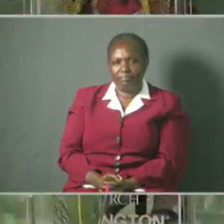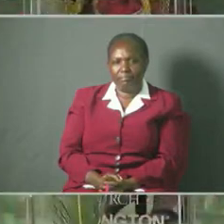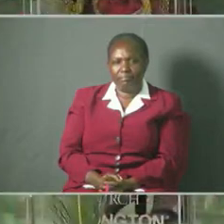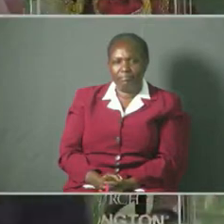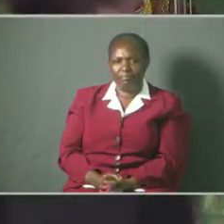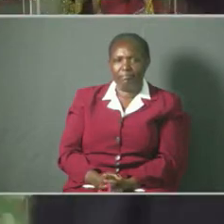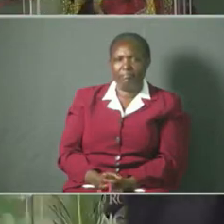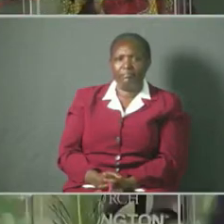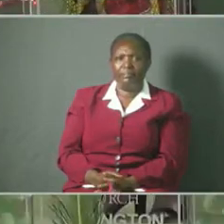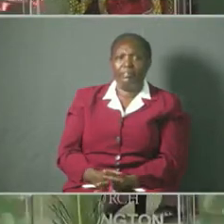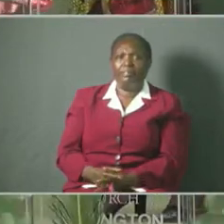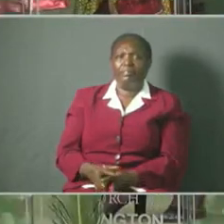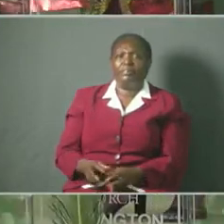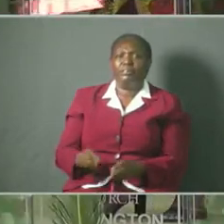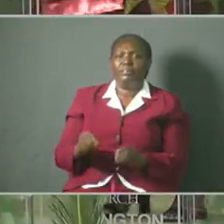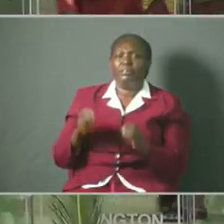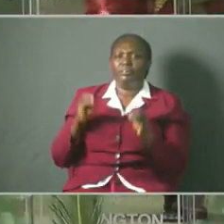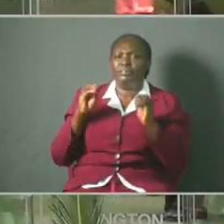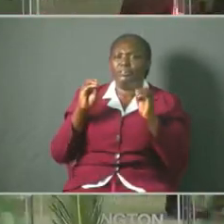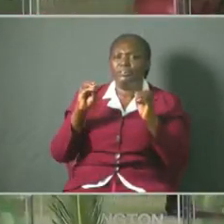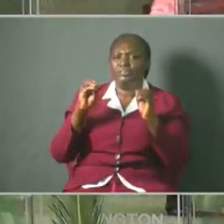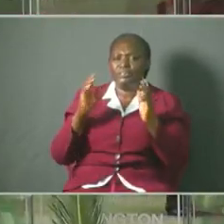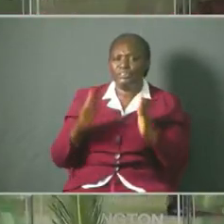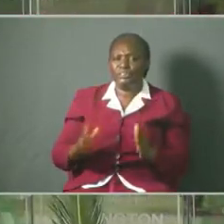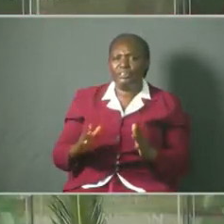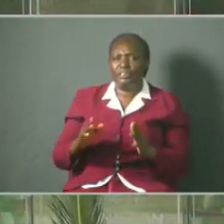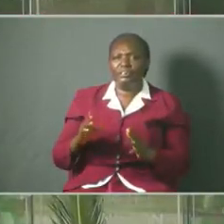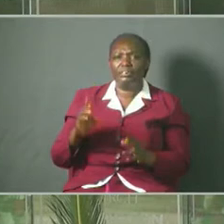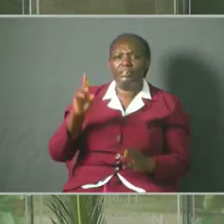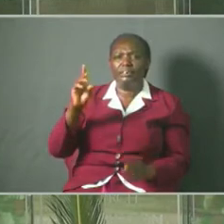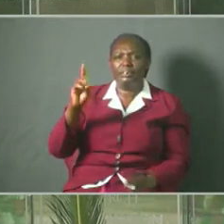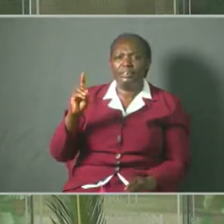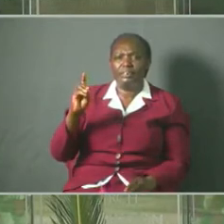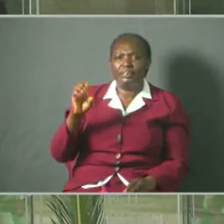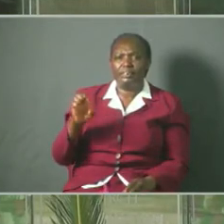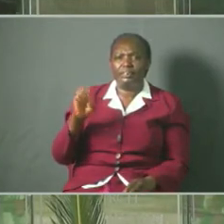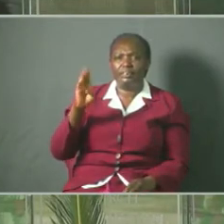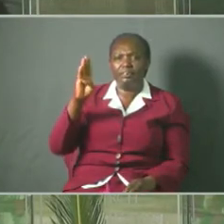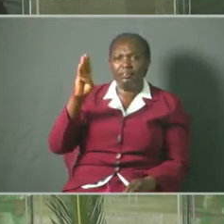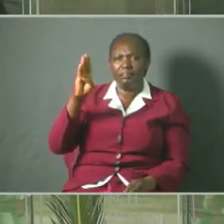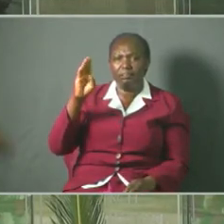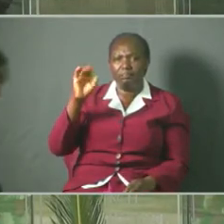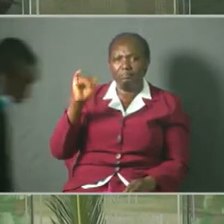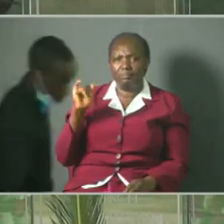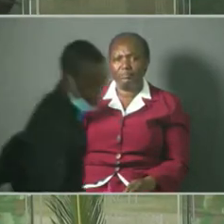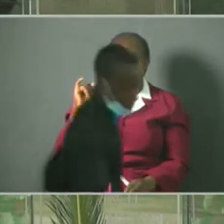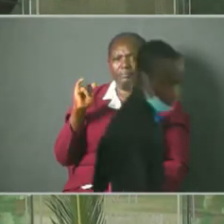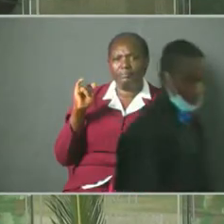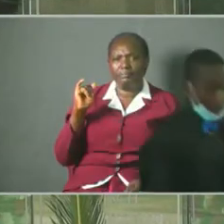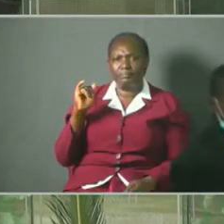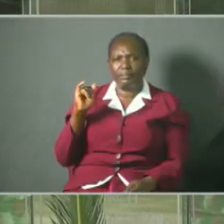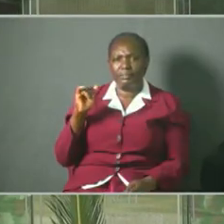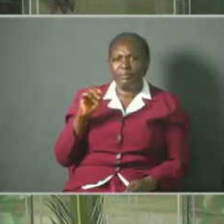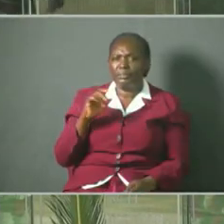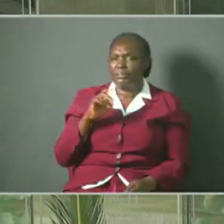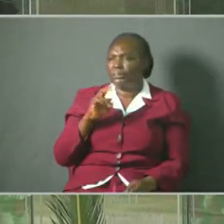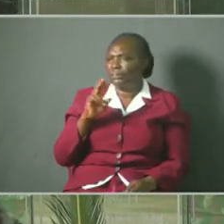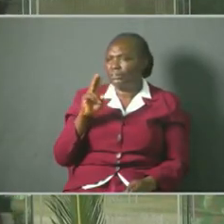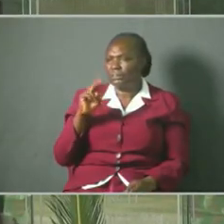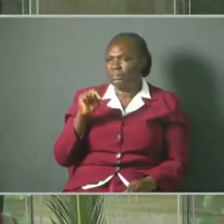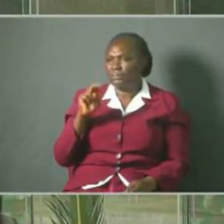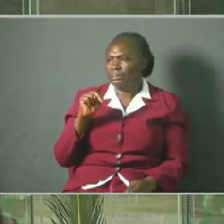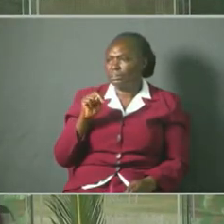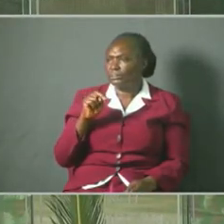come. Teacher Debbie in absentia. Teacher Sharon. I'm not so sure if she's here,